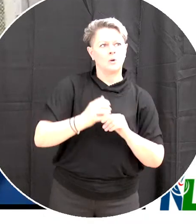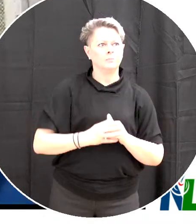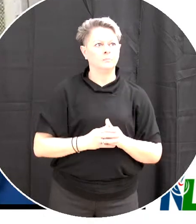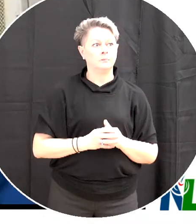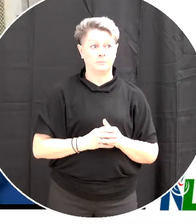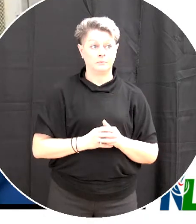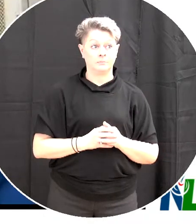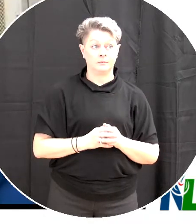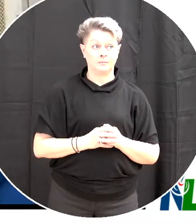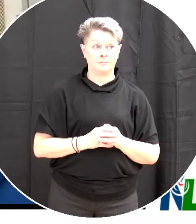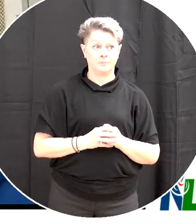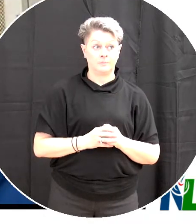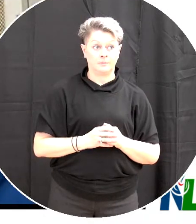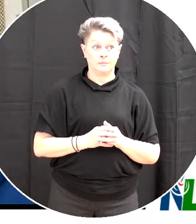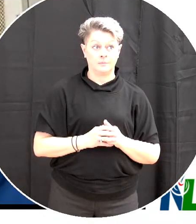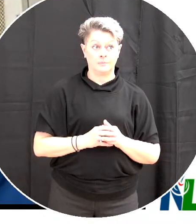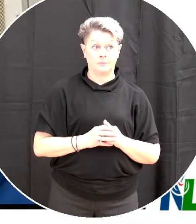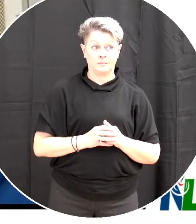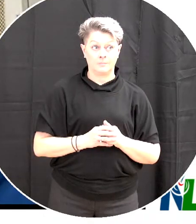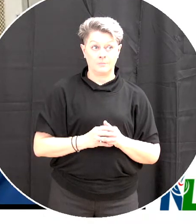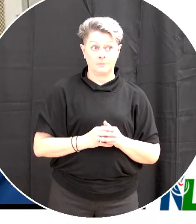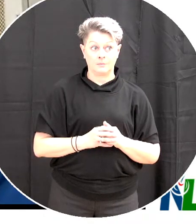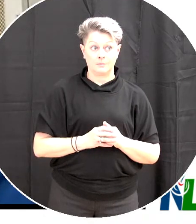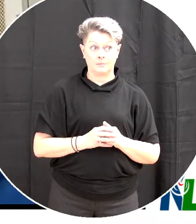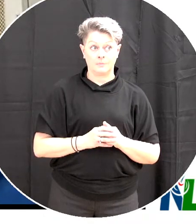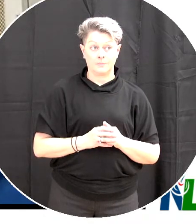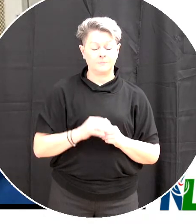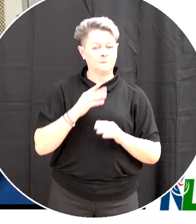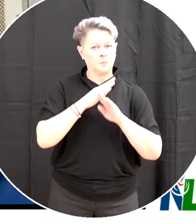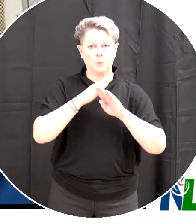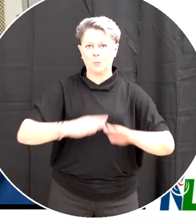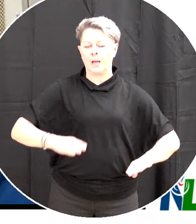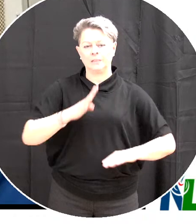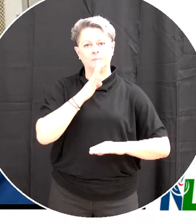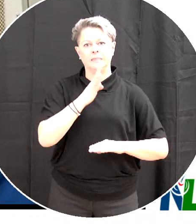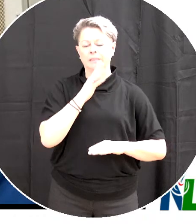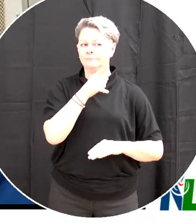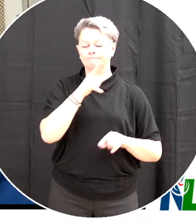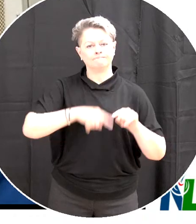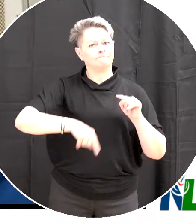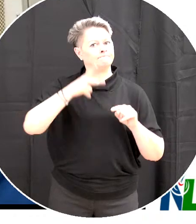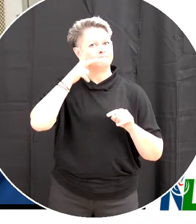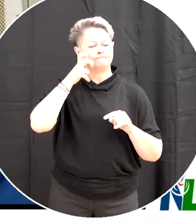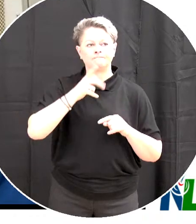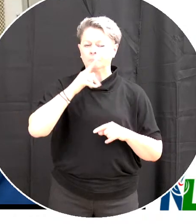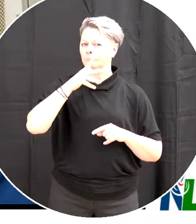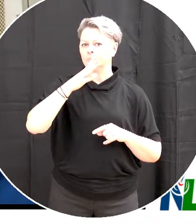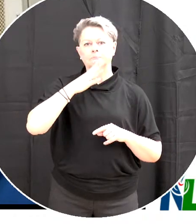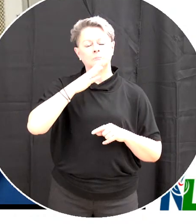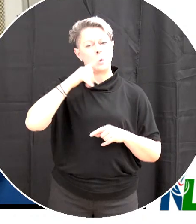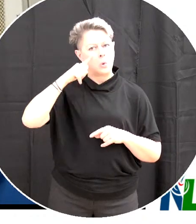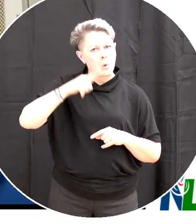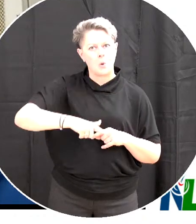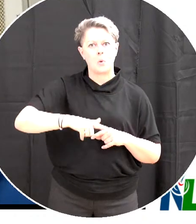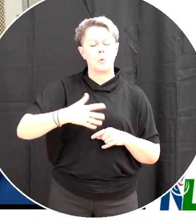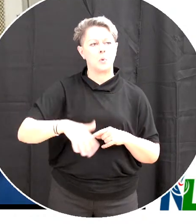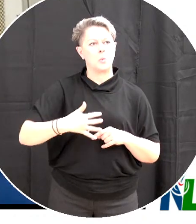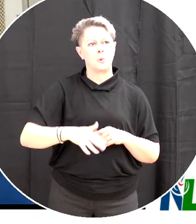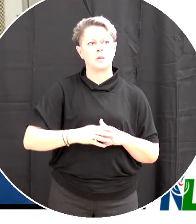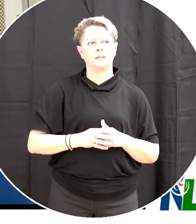10, and some of the benefits of blended learning are that you get perks for both online and in-class